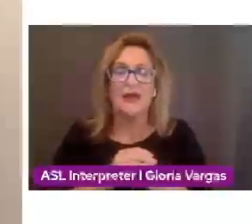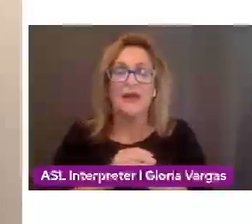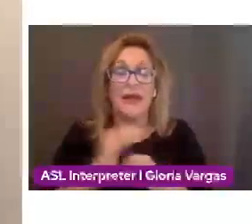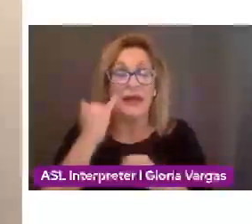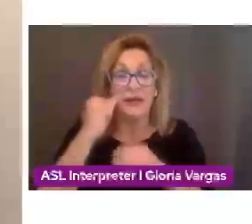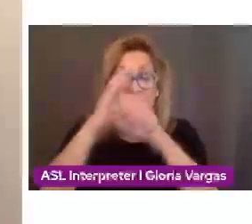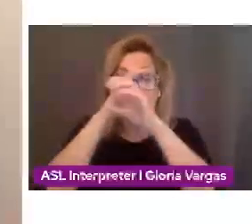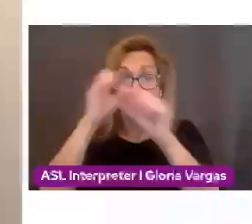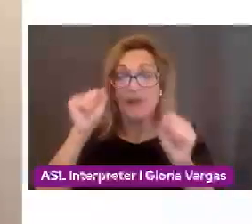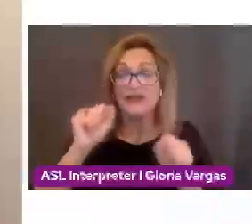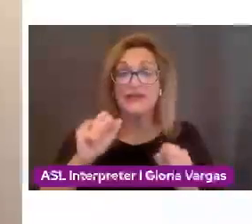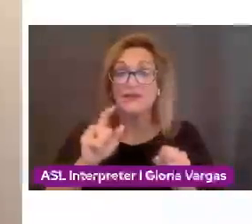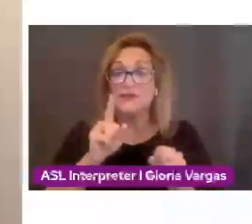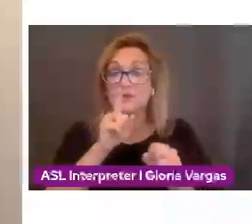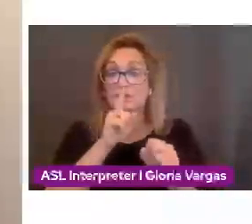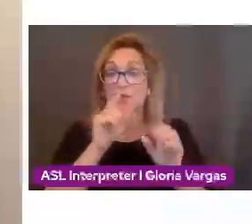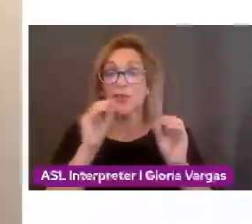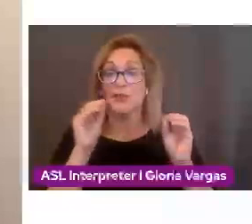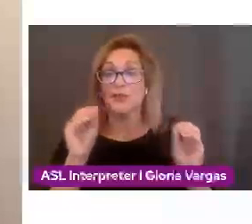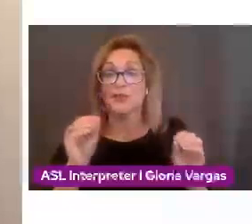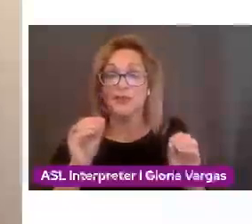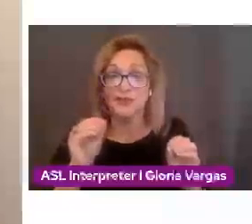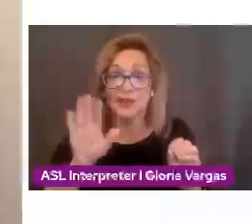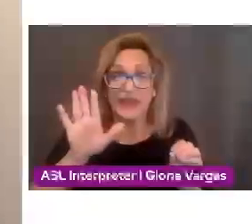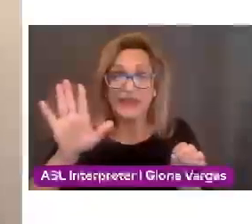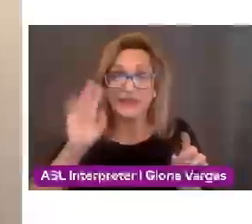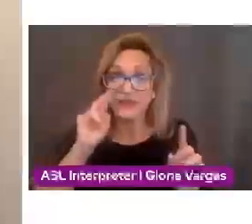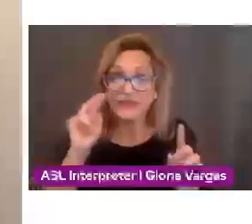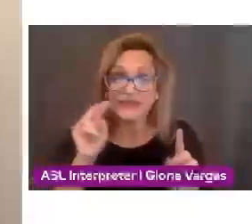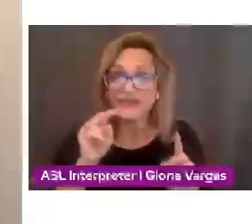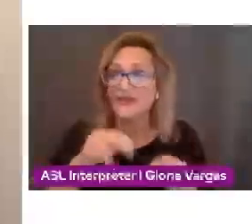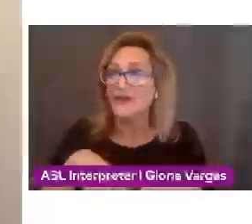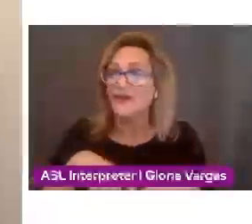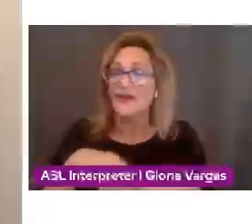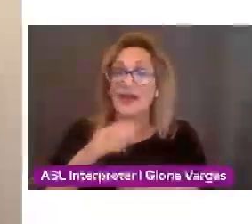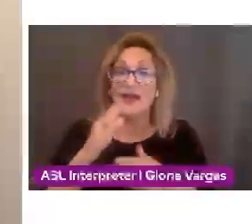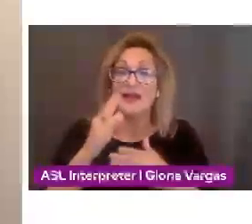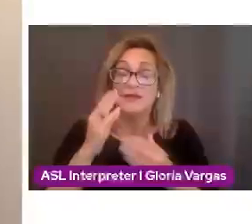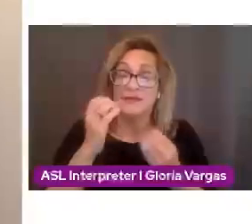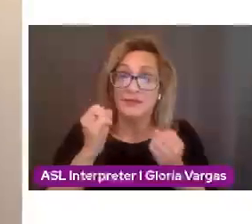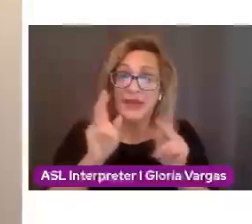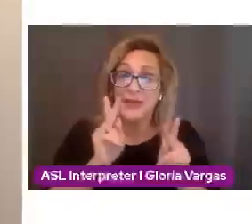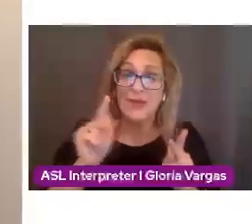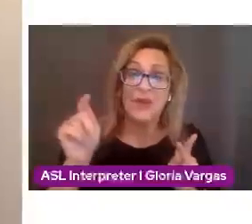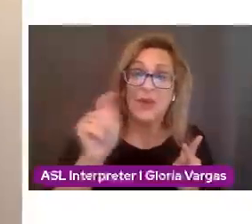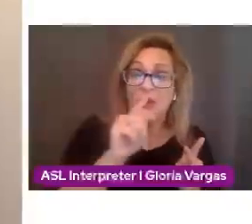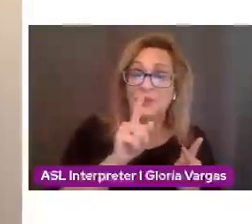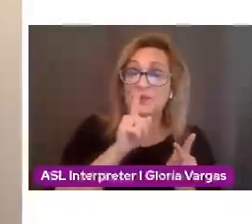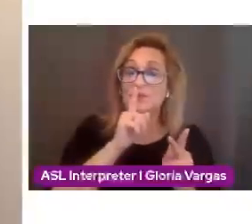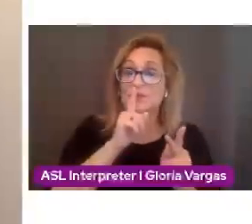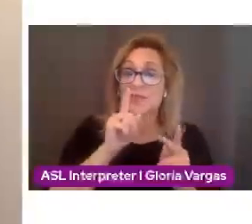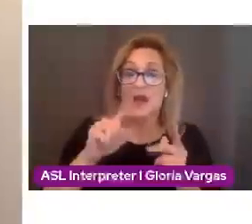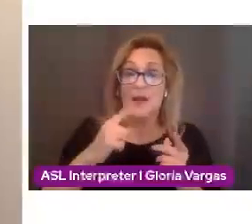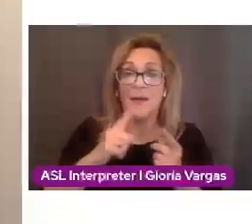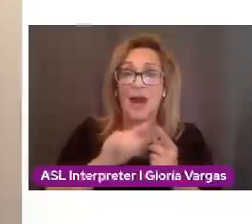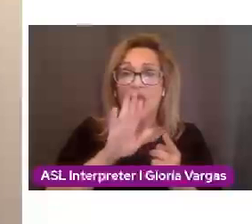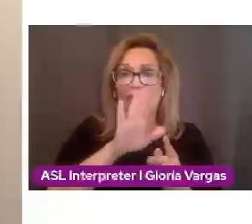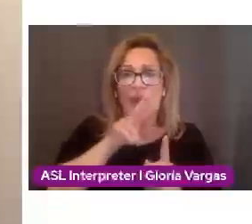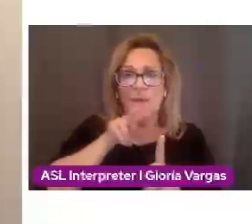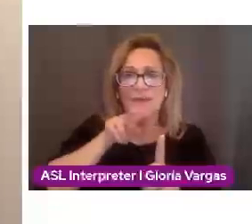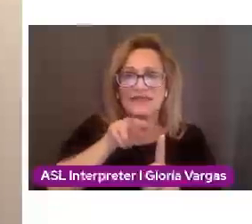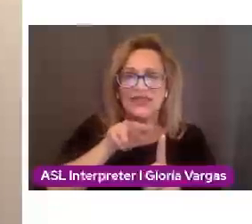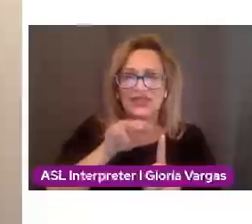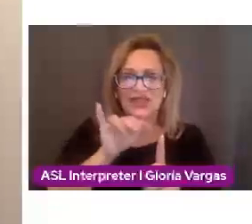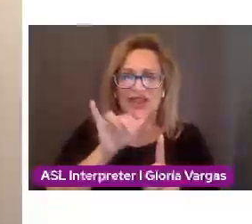a position, when, a lot of other people don't state positions on certain issues, it's a lot easier to get away